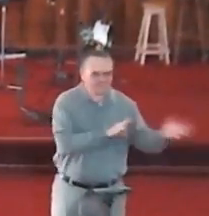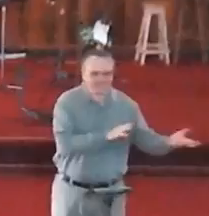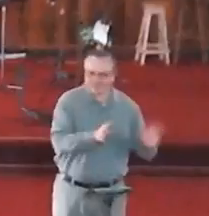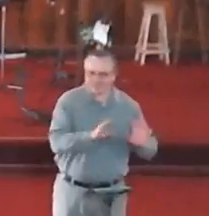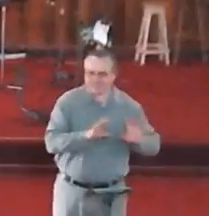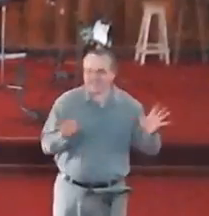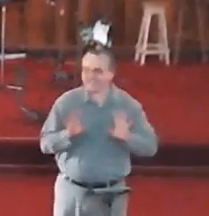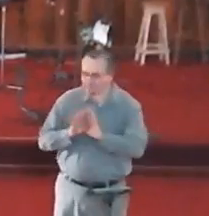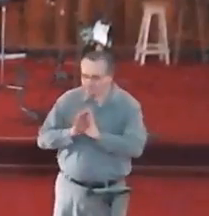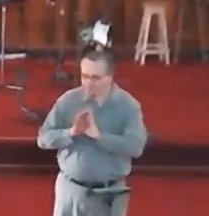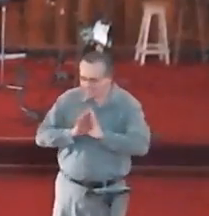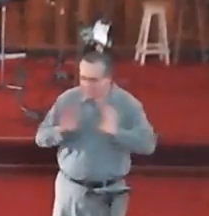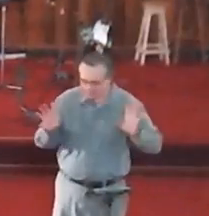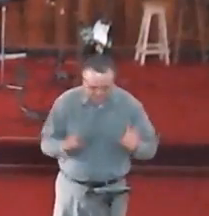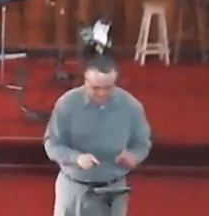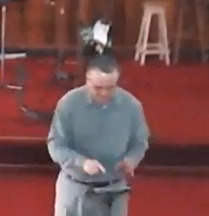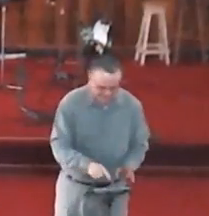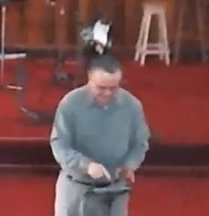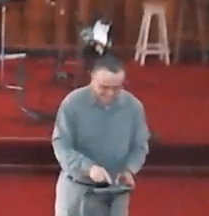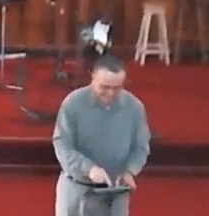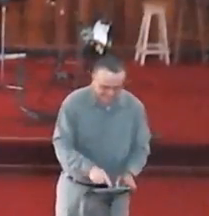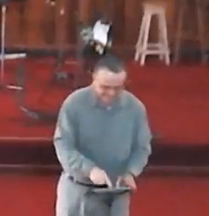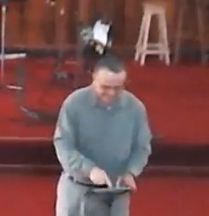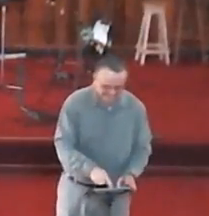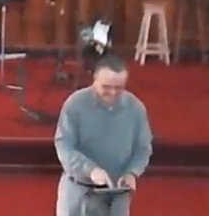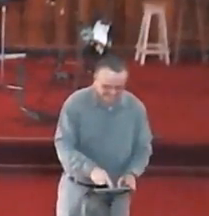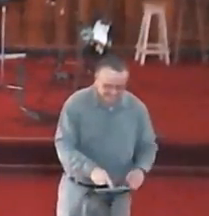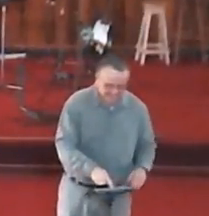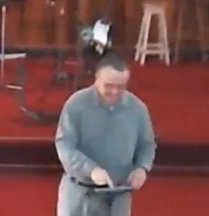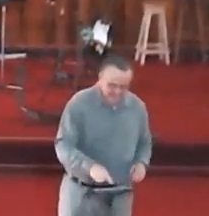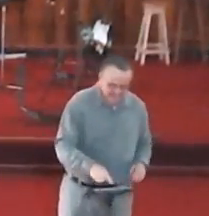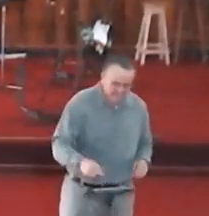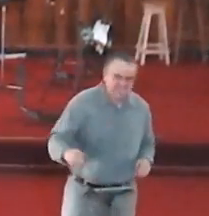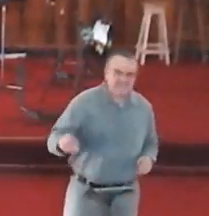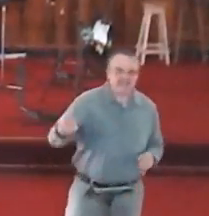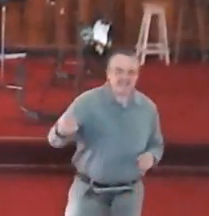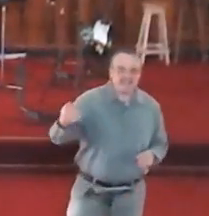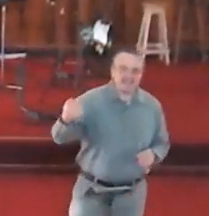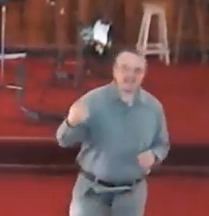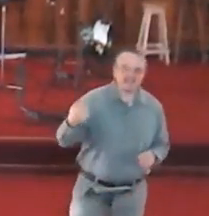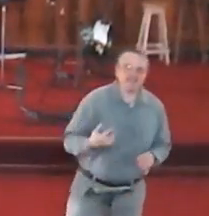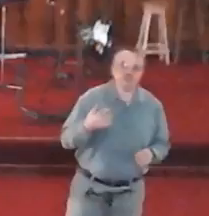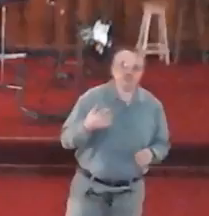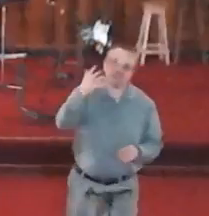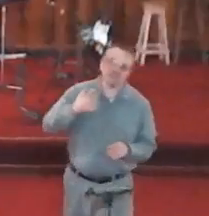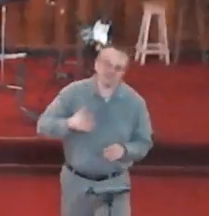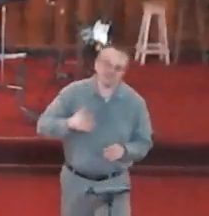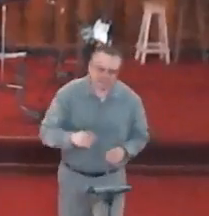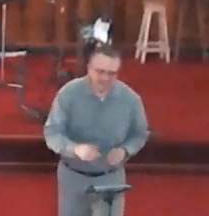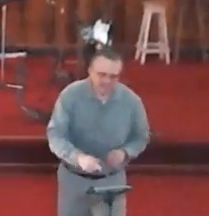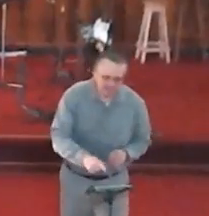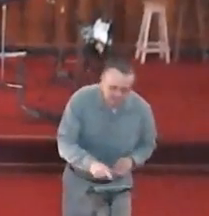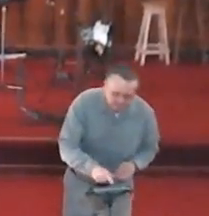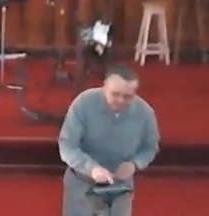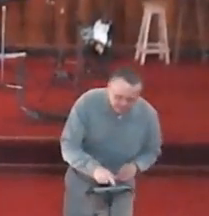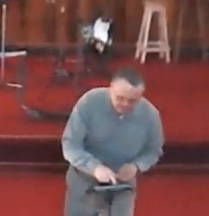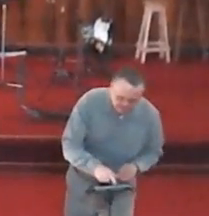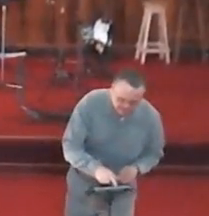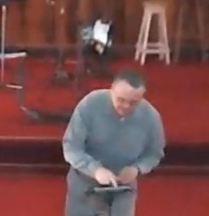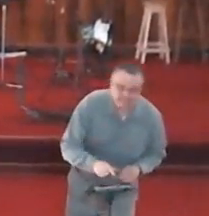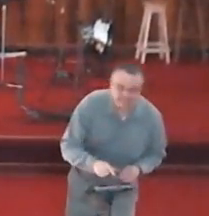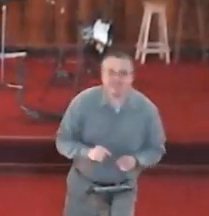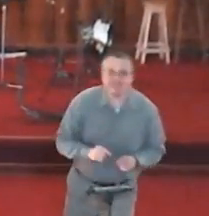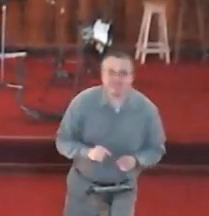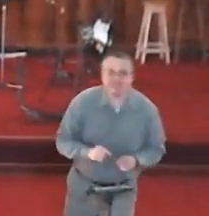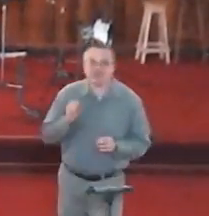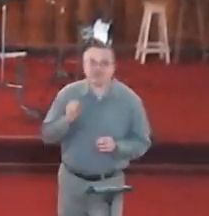si era, ¿qué era? No, ya no me dijo, ¿verdad? I still don't know what she was going to say. She didn't say. Hablando de los pecados de la lengua, Pablo en